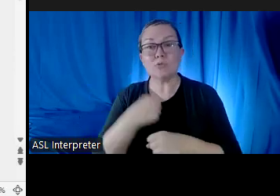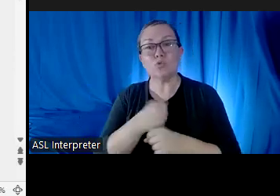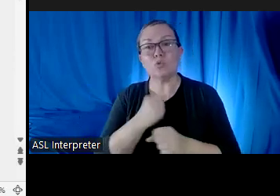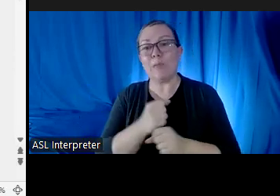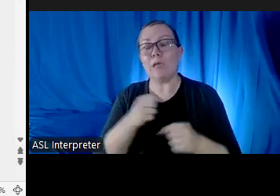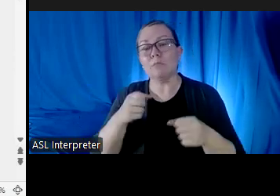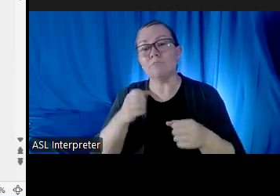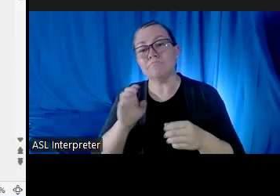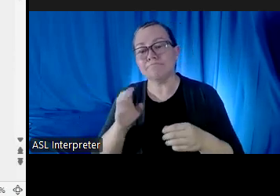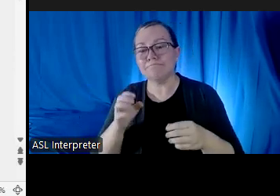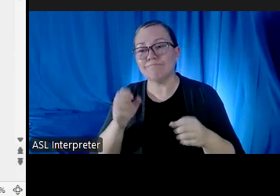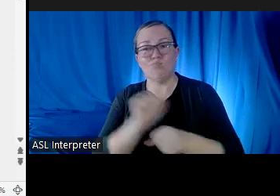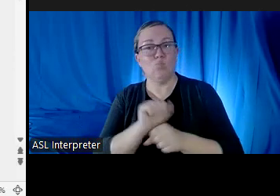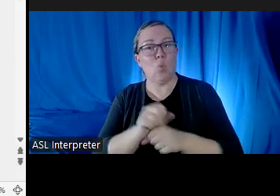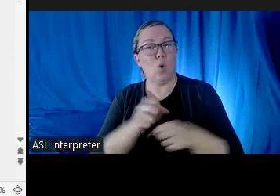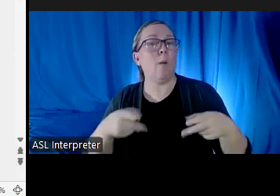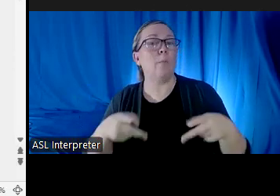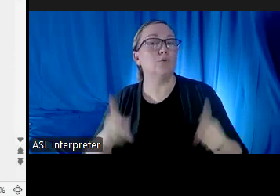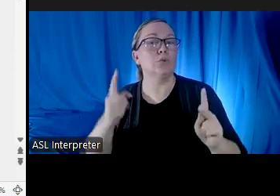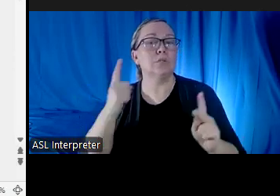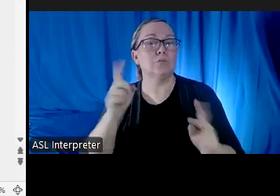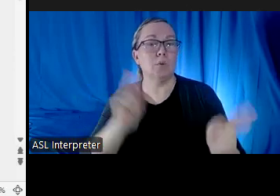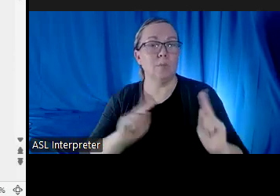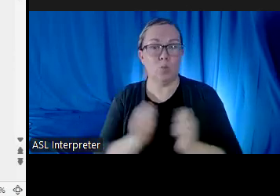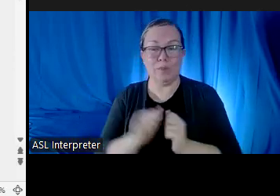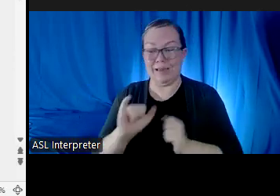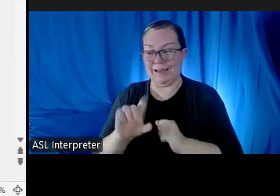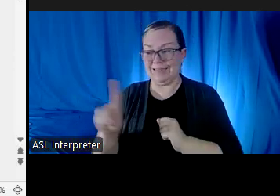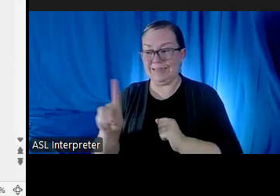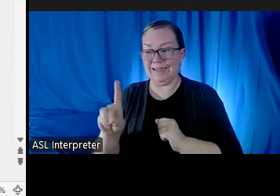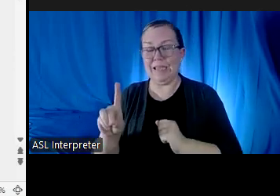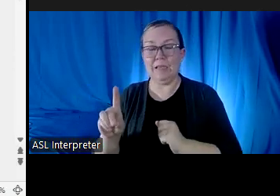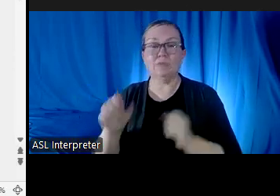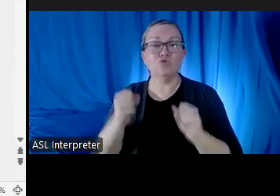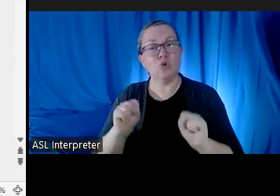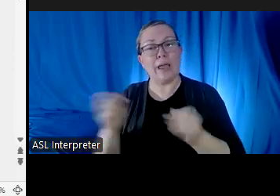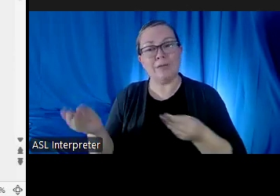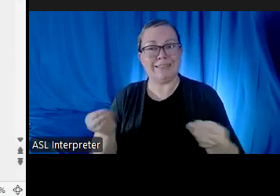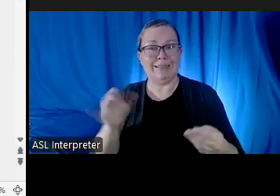to individuals living with IDD that facilitate success within their communities.